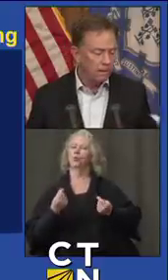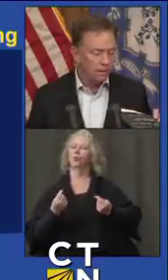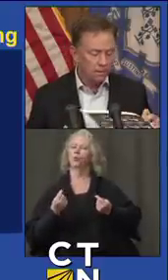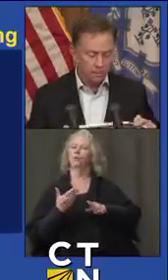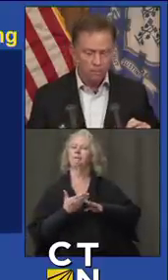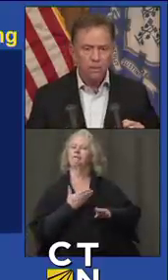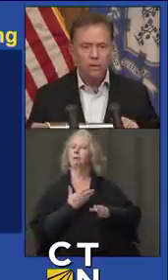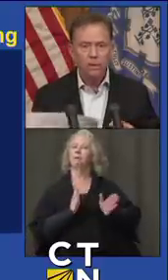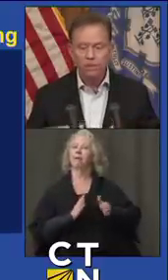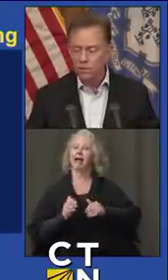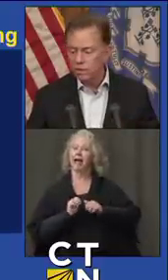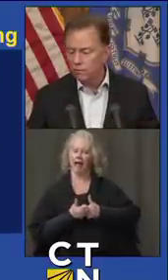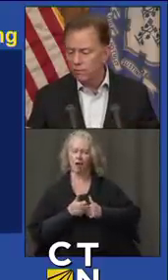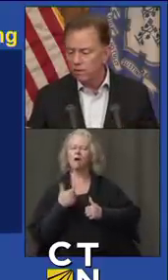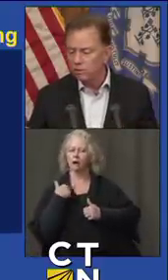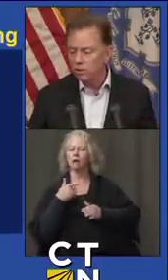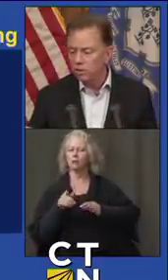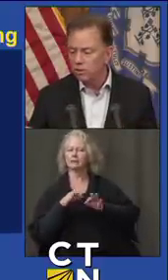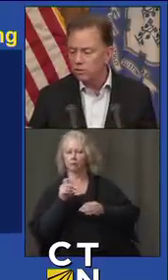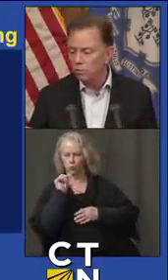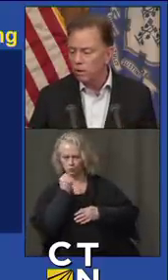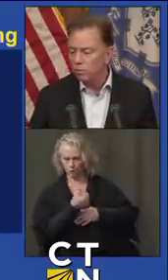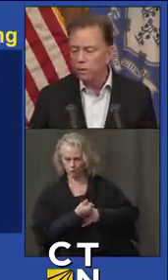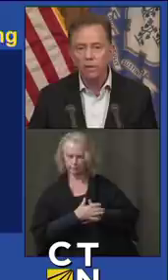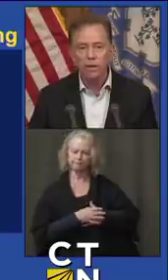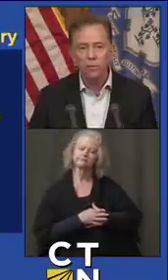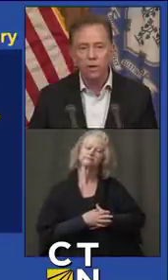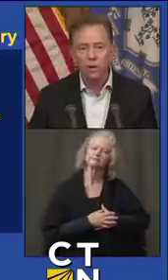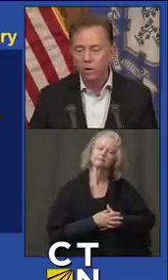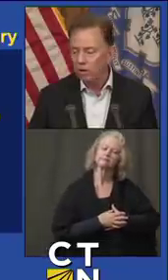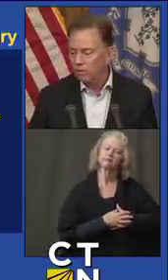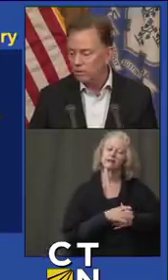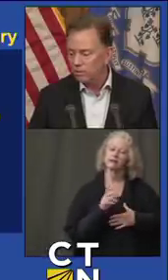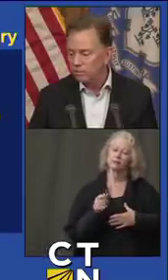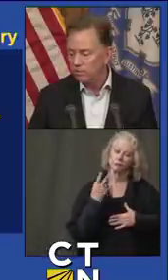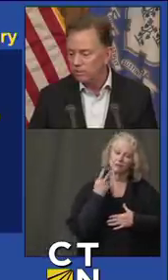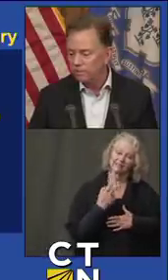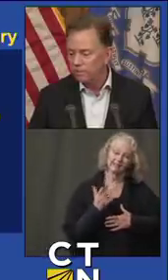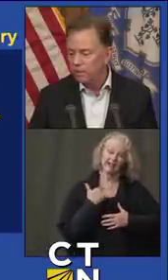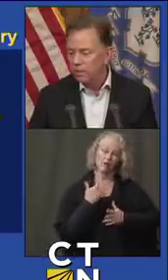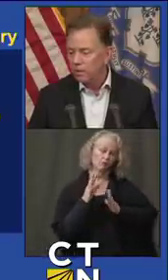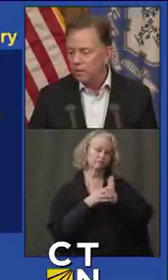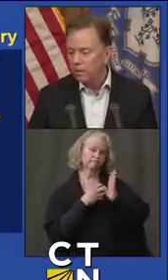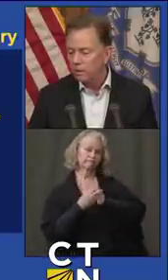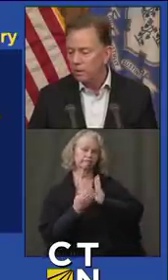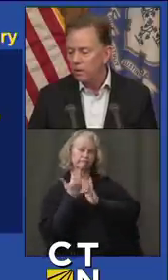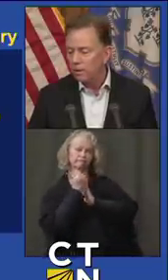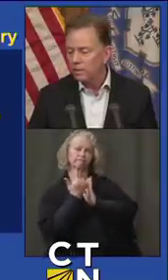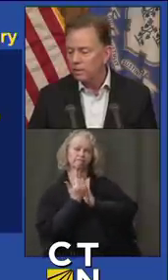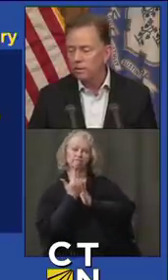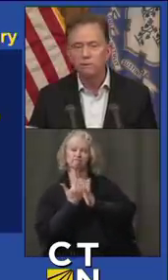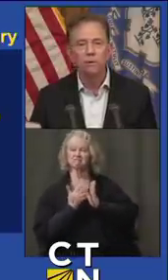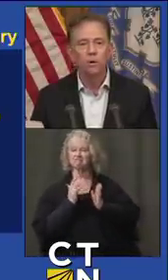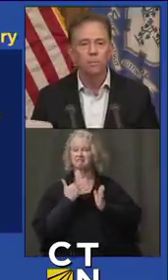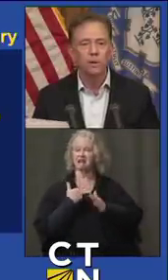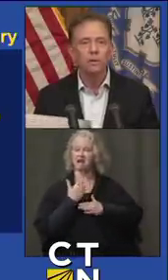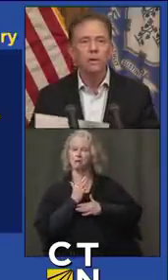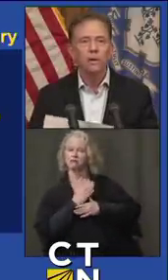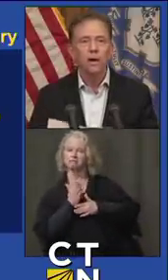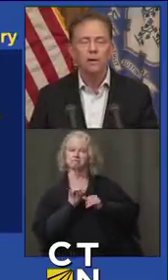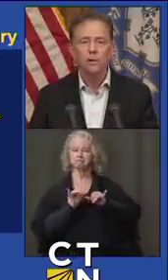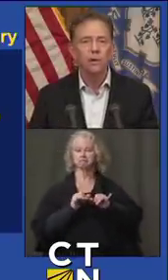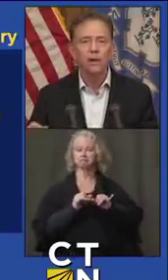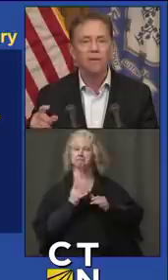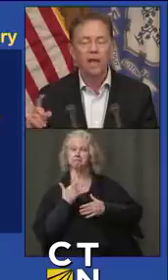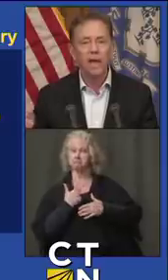that, you can see in this final chart sort of where we think we are in terms of our criteria for opening.